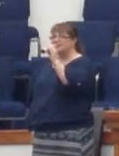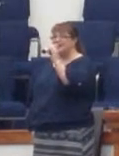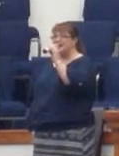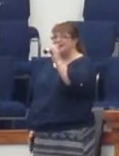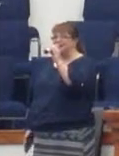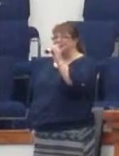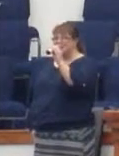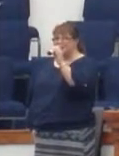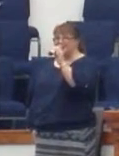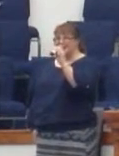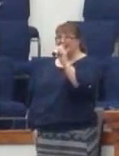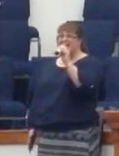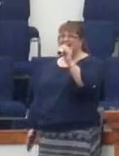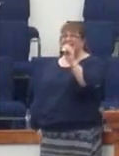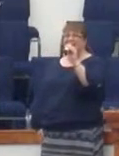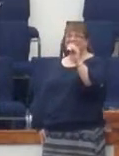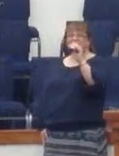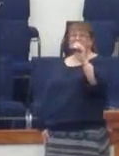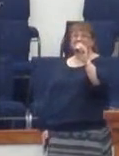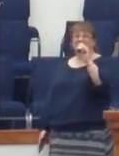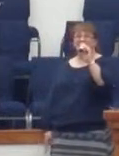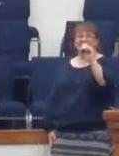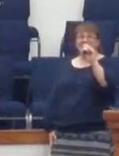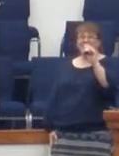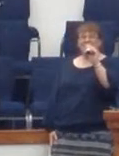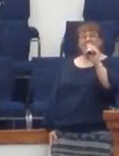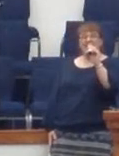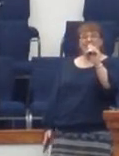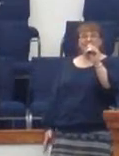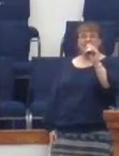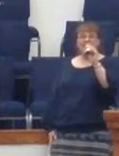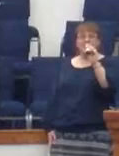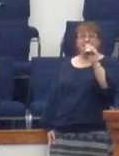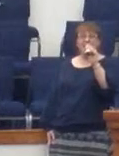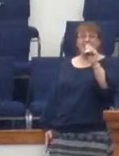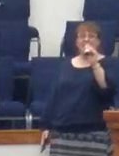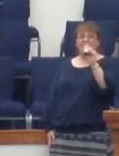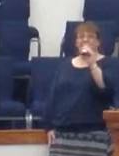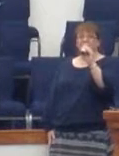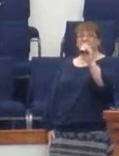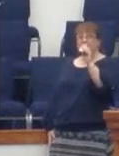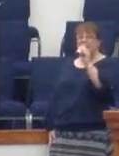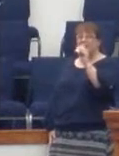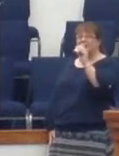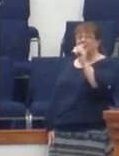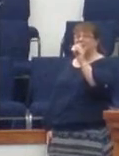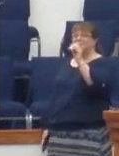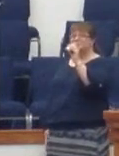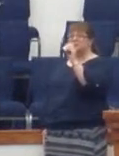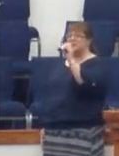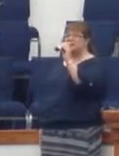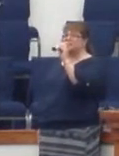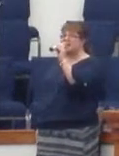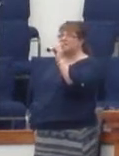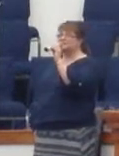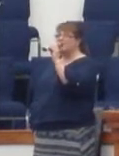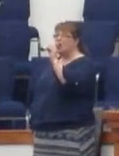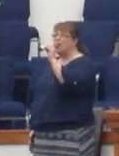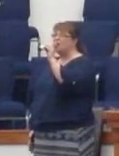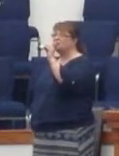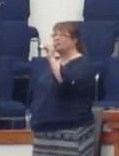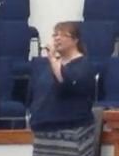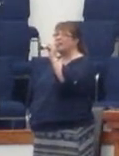be alive. When I in chains of death was bound, this man named